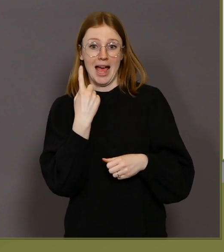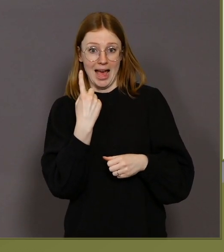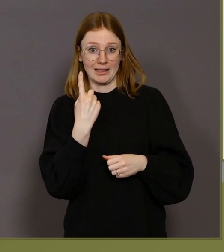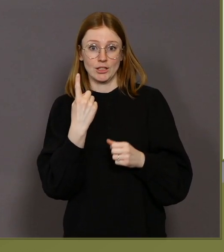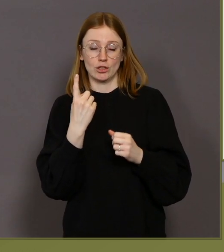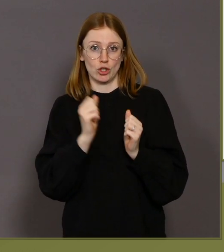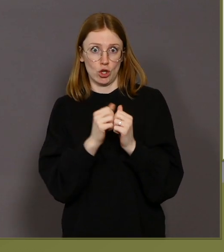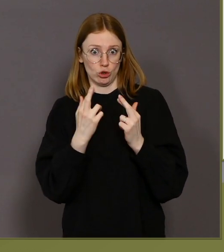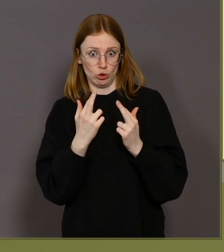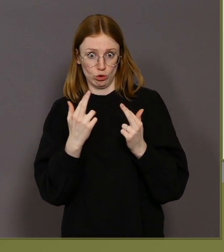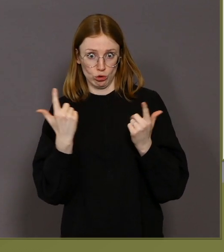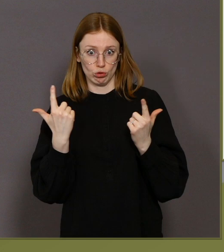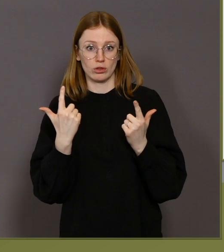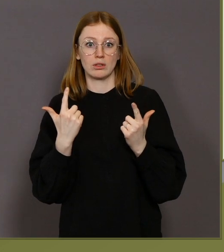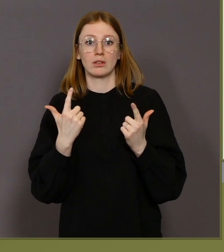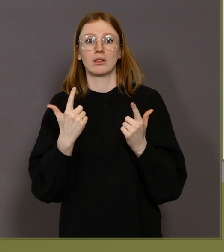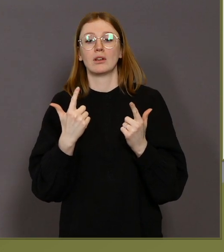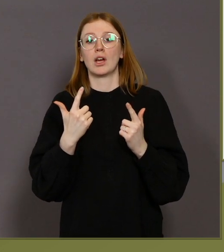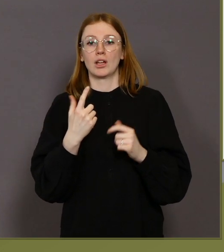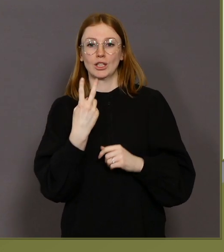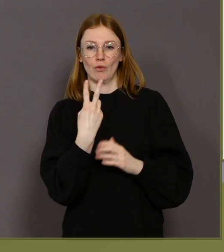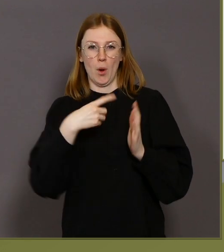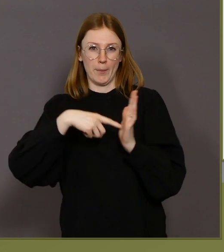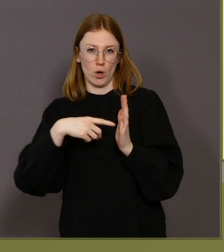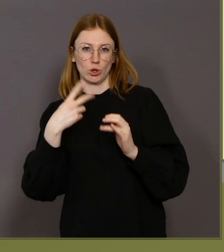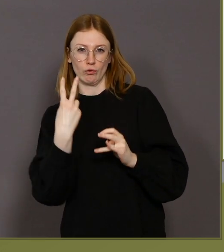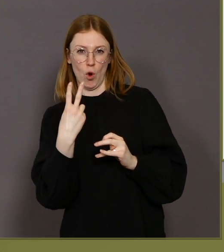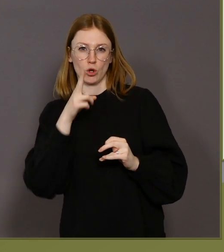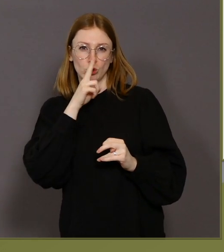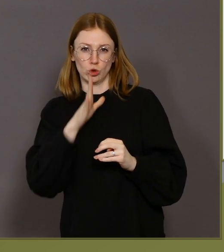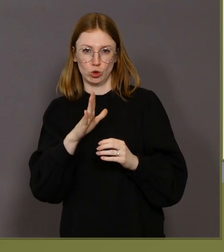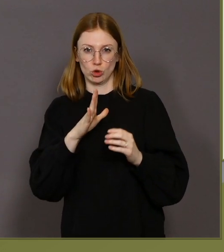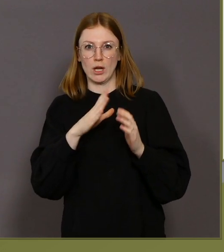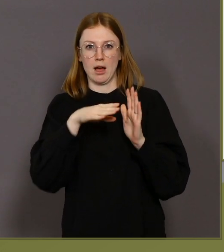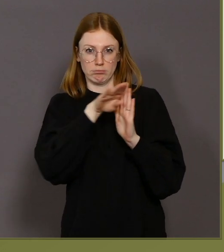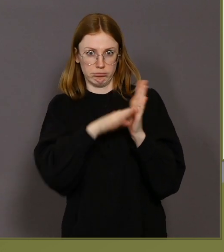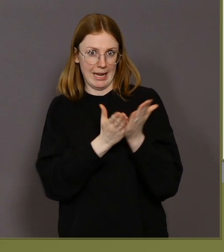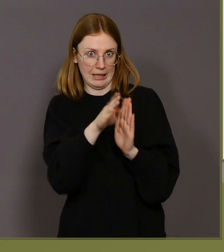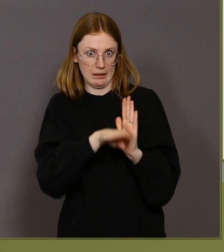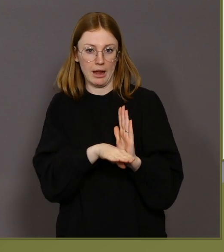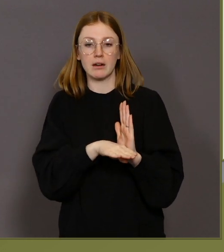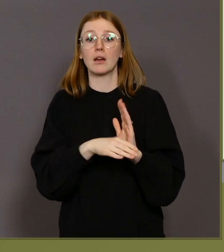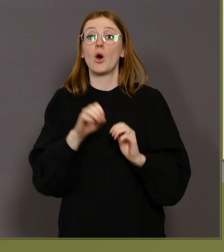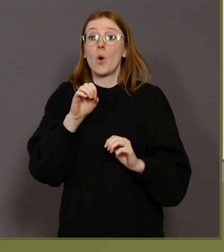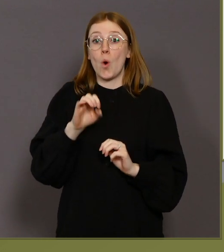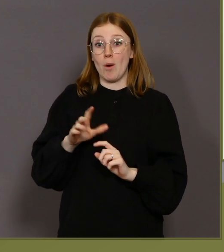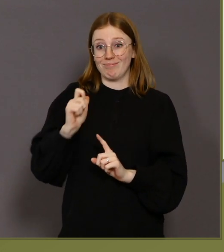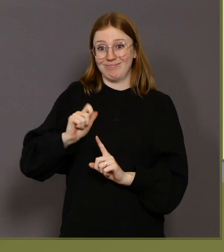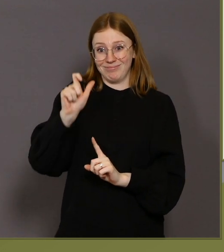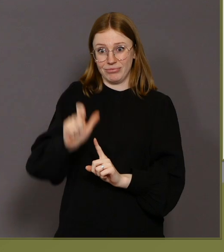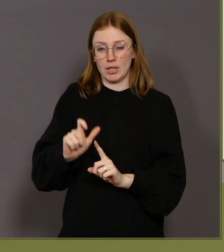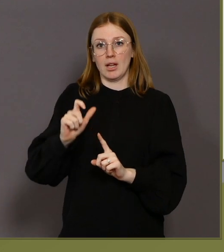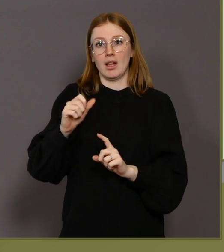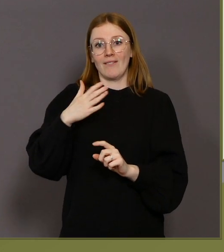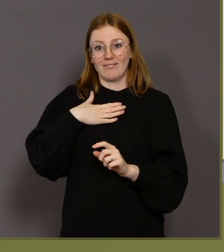Web Content Accessibility Guidelines 2.2. If a user needs to resume the form filling,